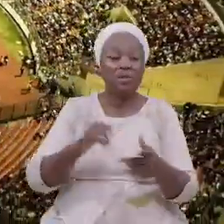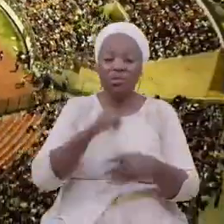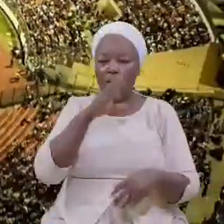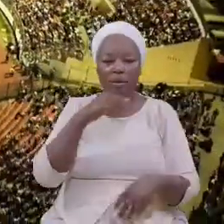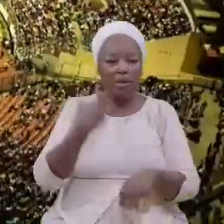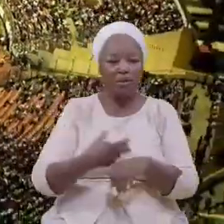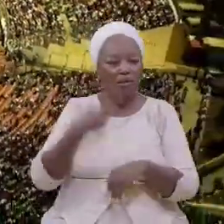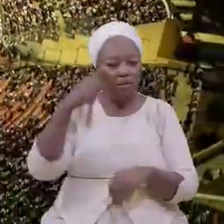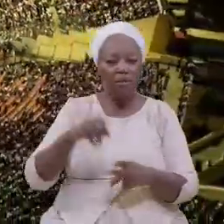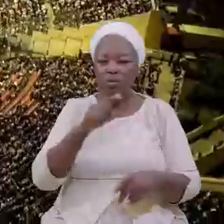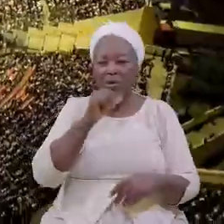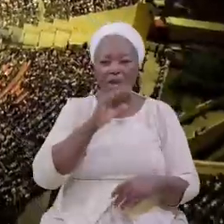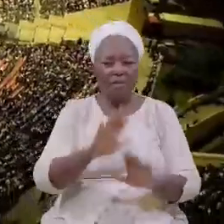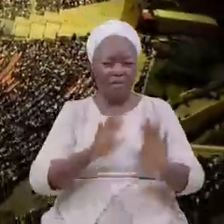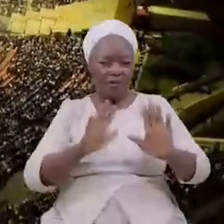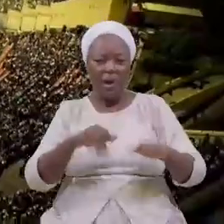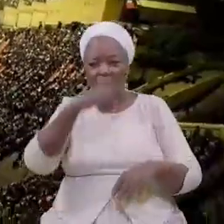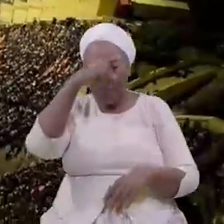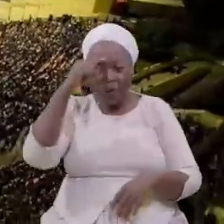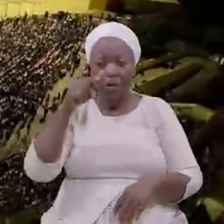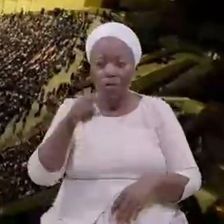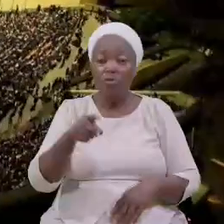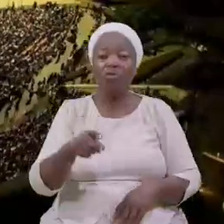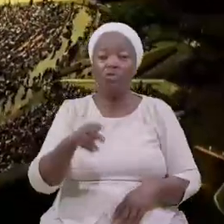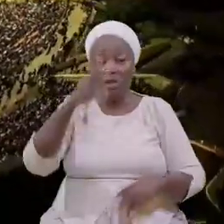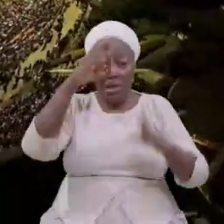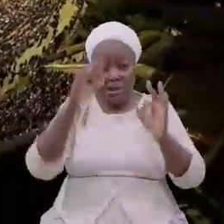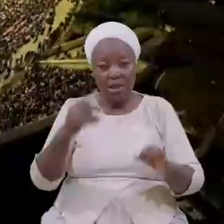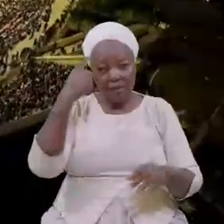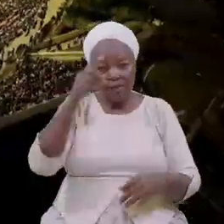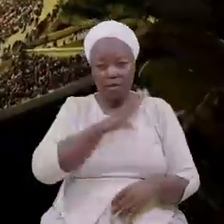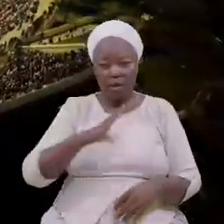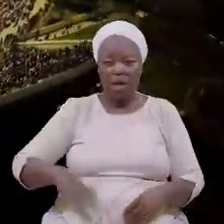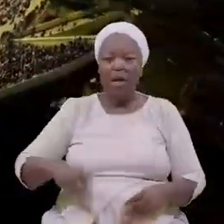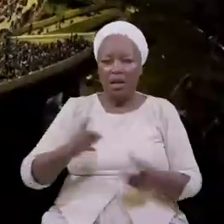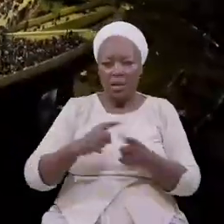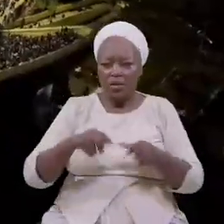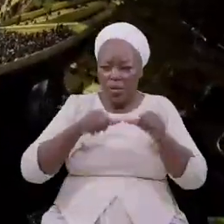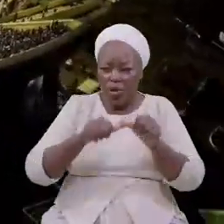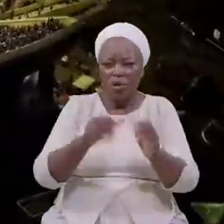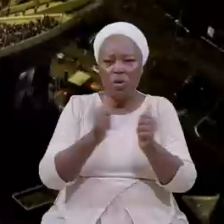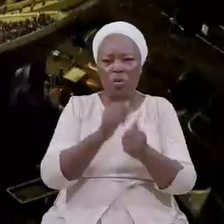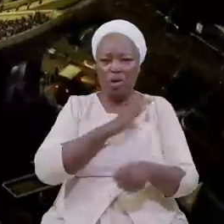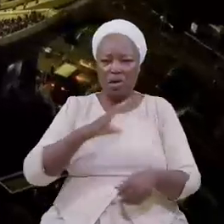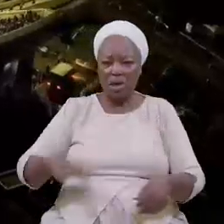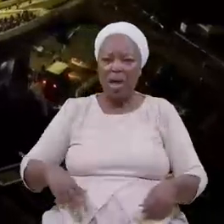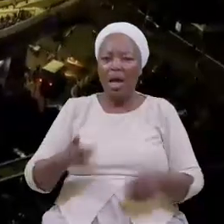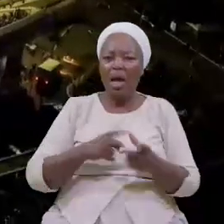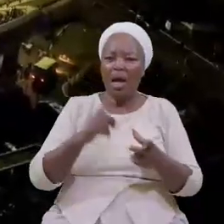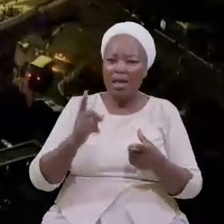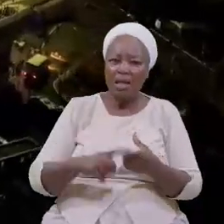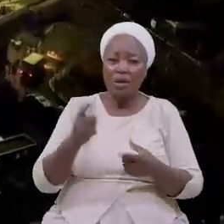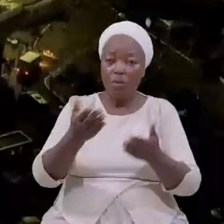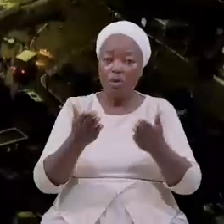You will not be afraid because you decided for Christ, you continue with Christ, and where death will meet